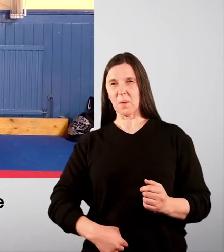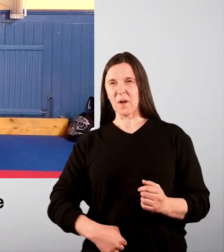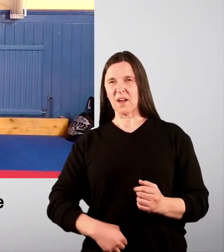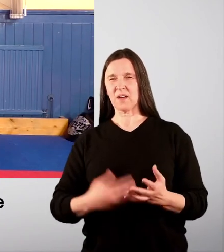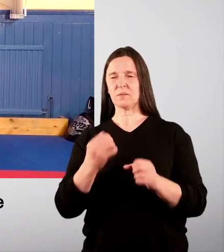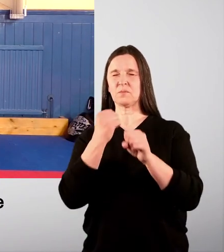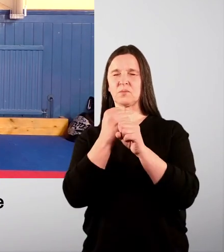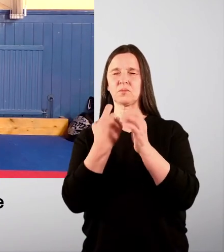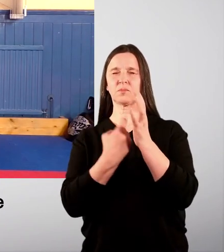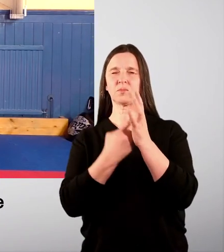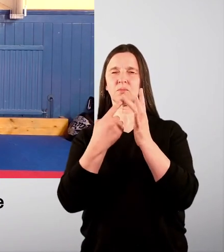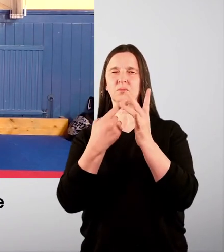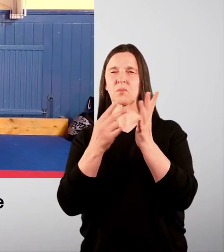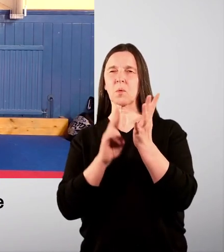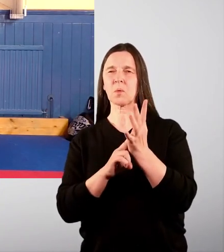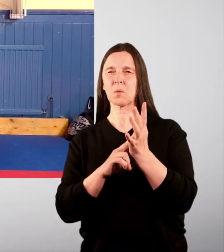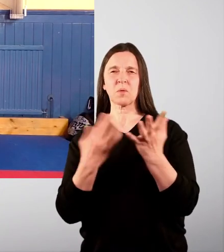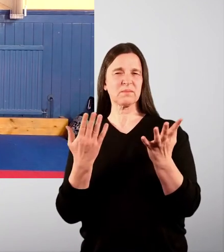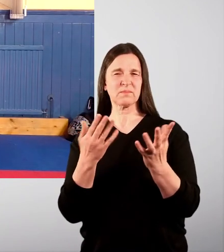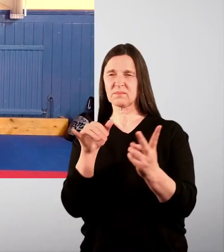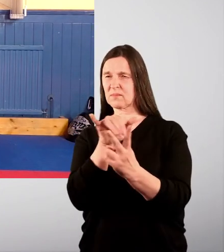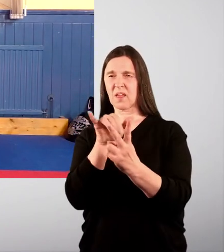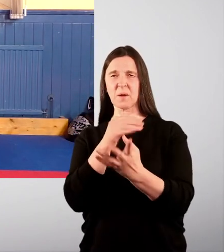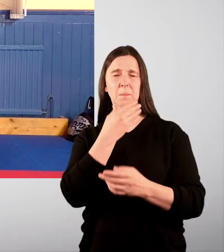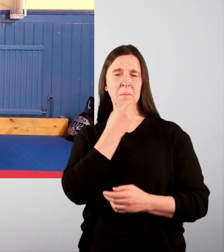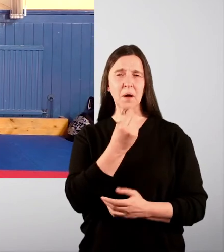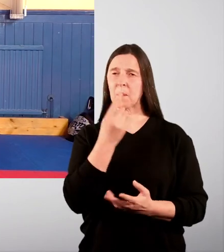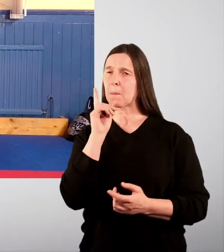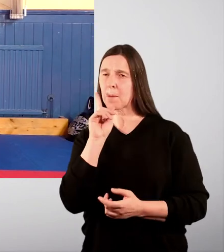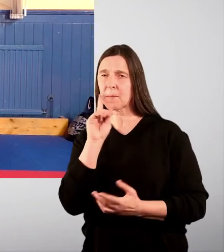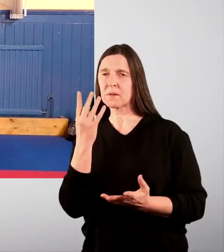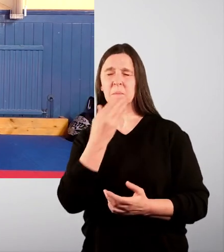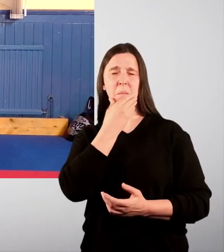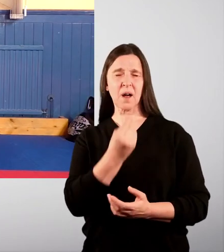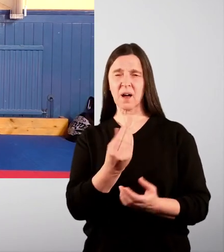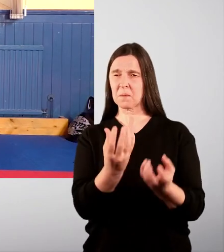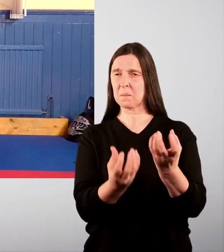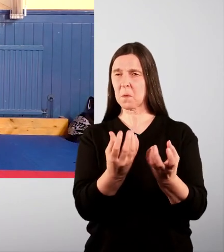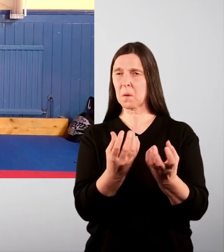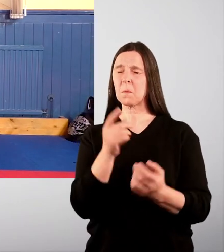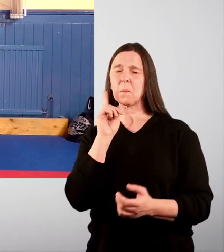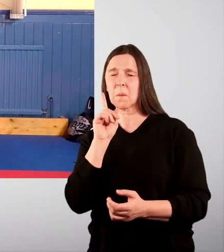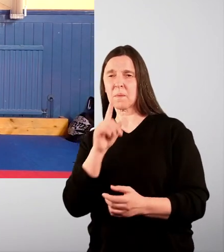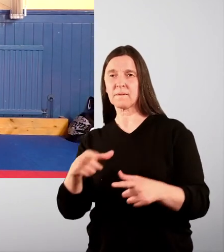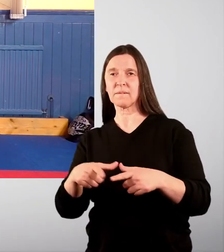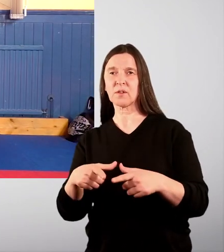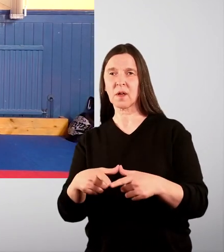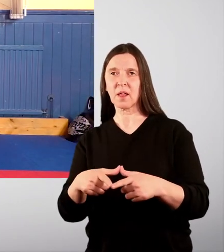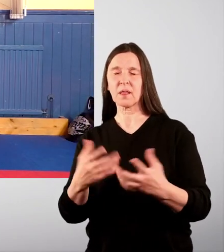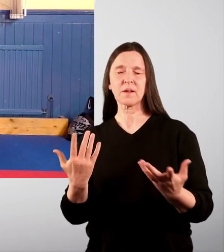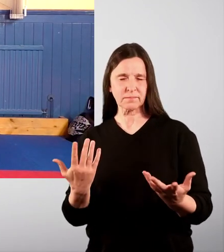area. Now, male or female, if you knee into this area, it will do a lot of damage. It's quite painful. But Bob being